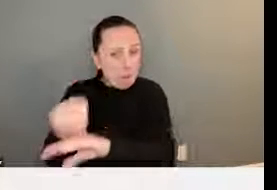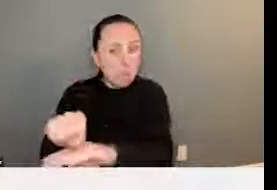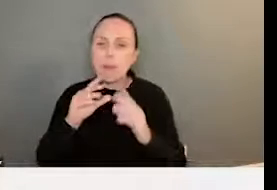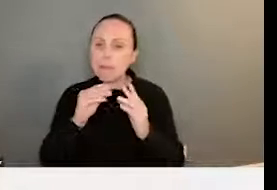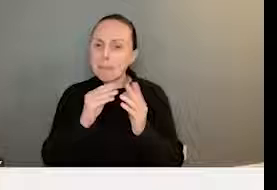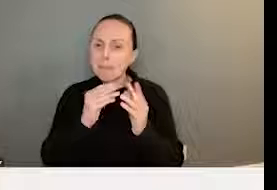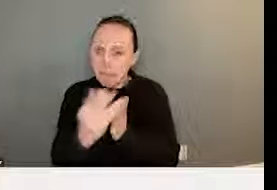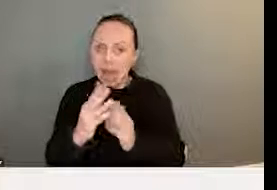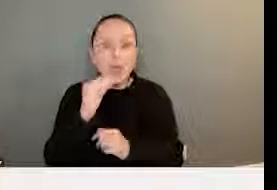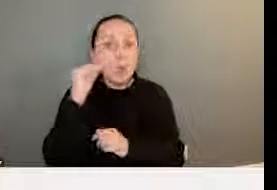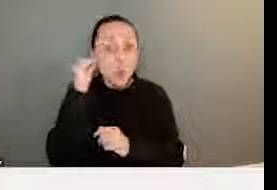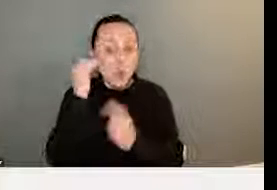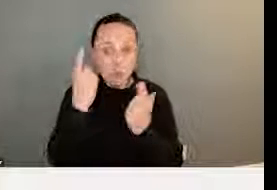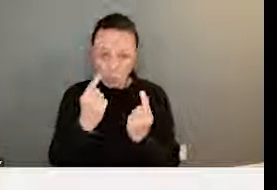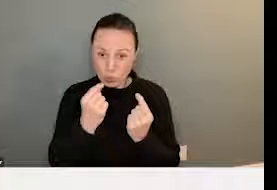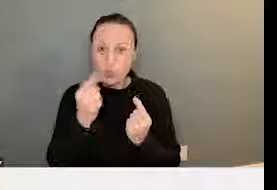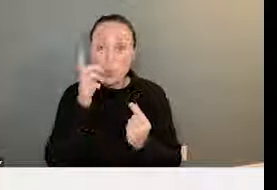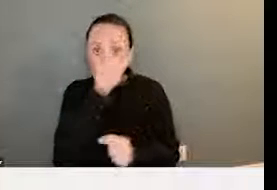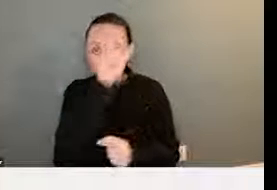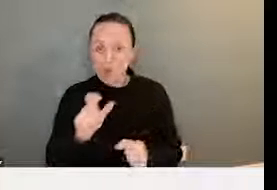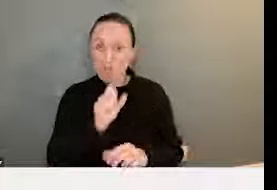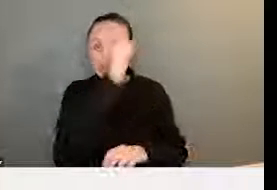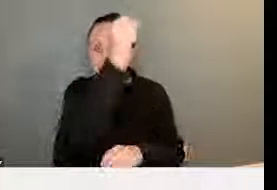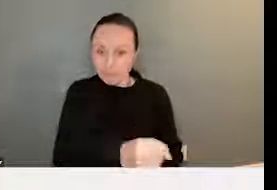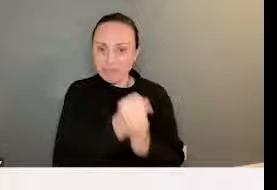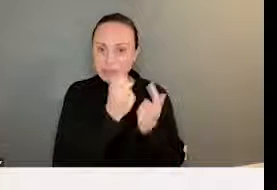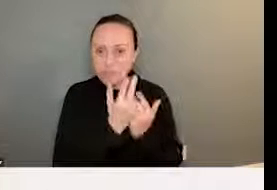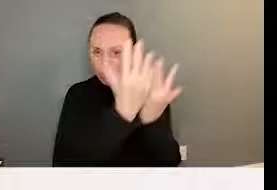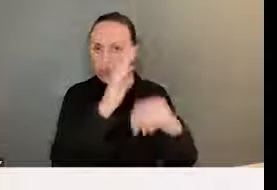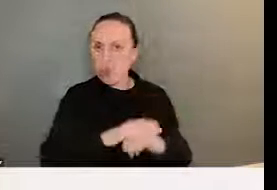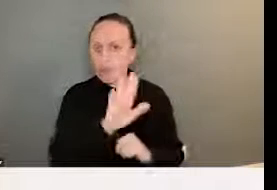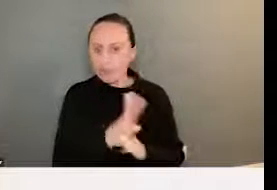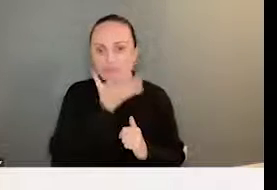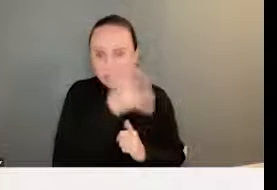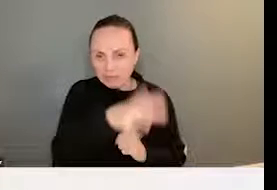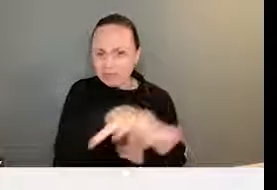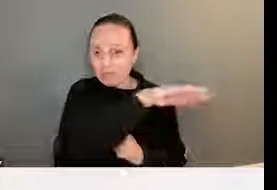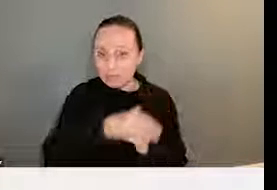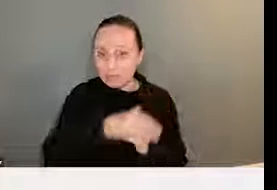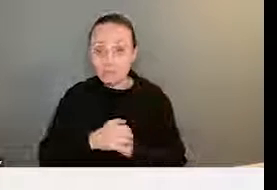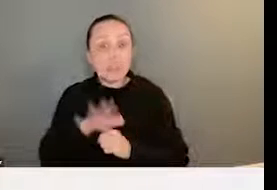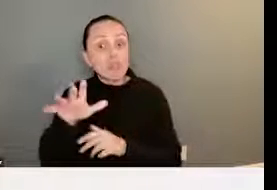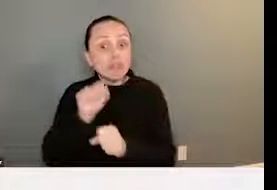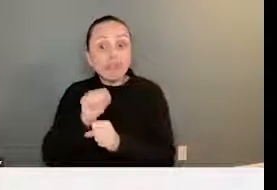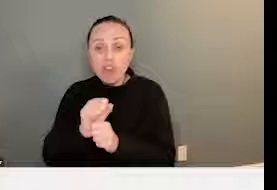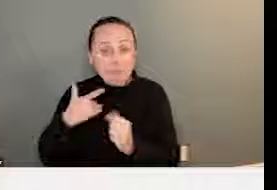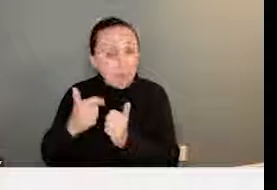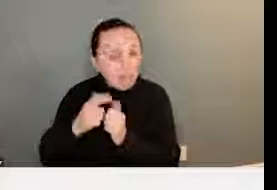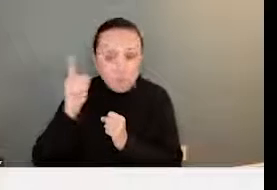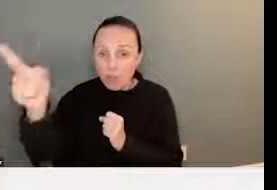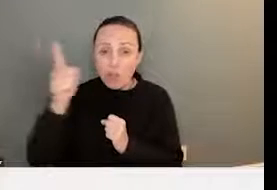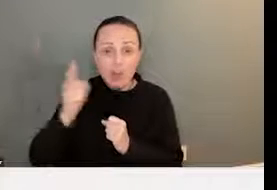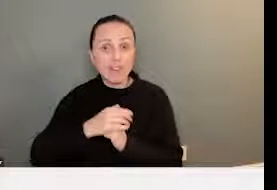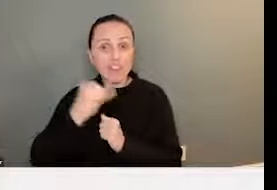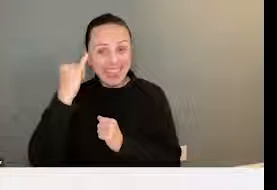cross burned on their front lawn. Many of the job opportunities were further away from their neighborhoods. And if